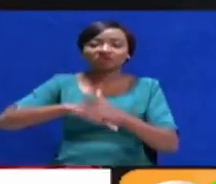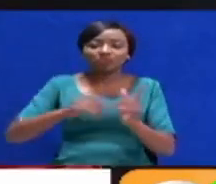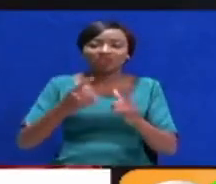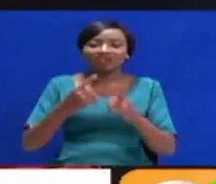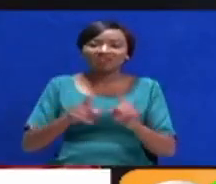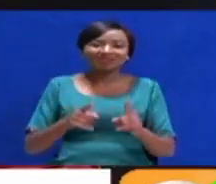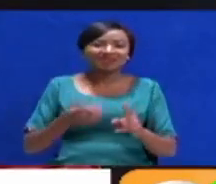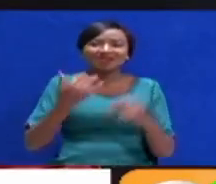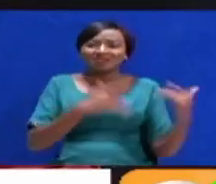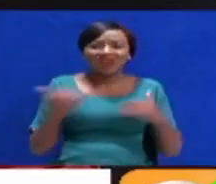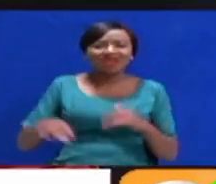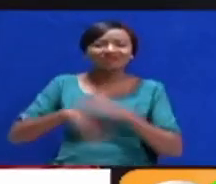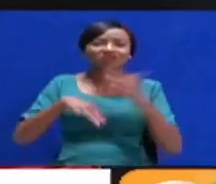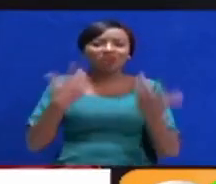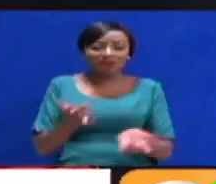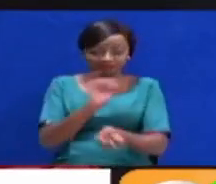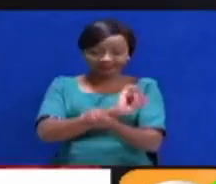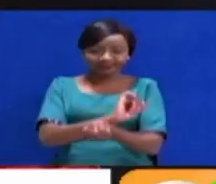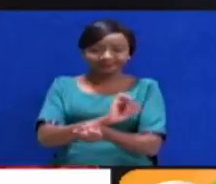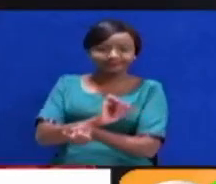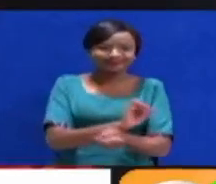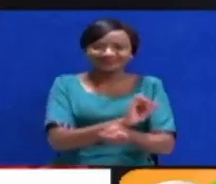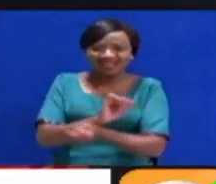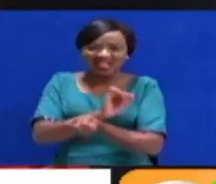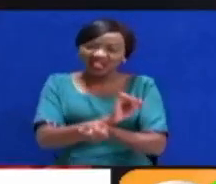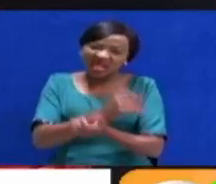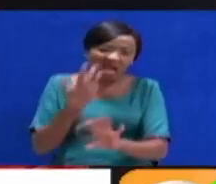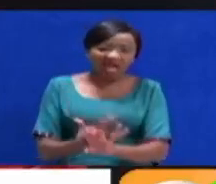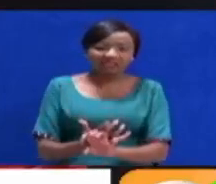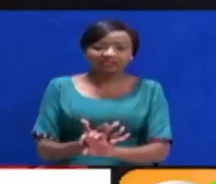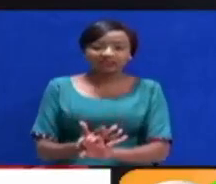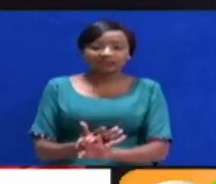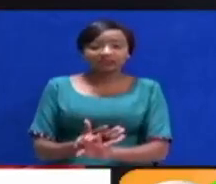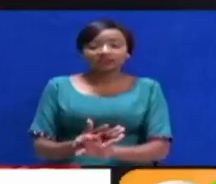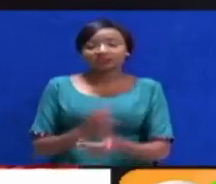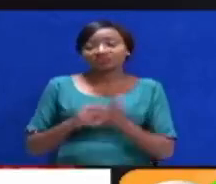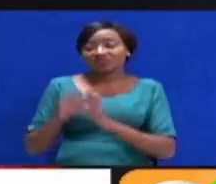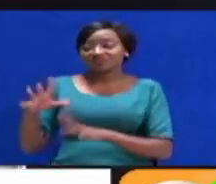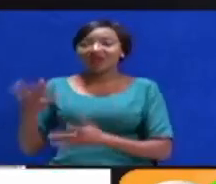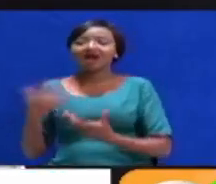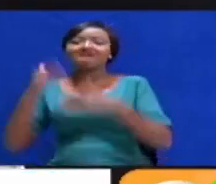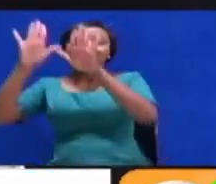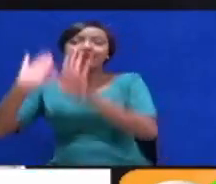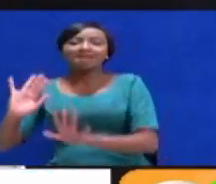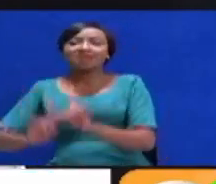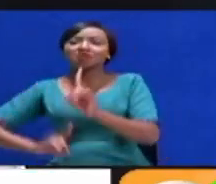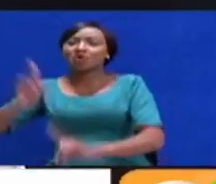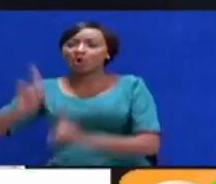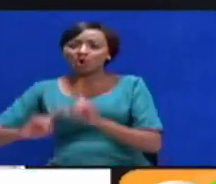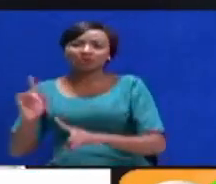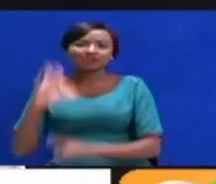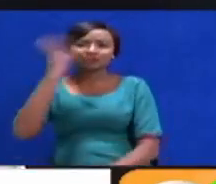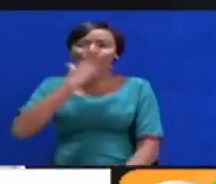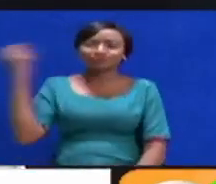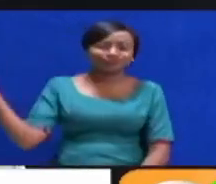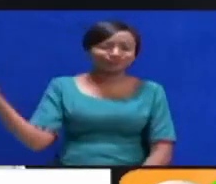back. So dynasties versus hustlers may just provide a delicious prelude, a colorful campaign, almost ideological